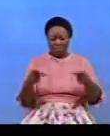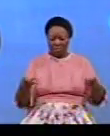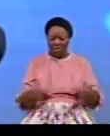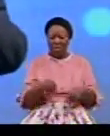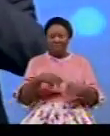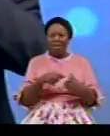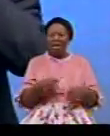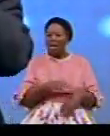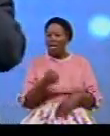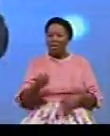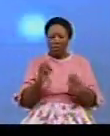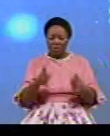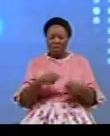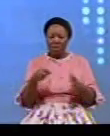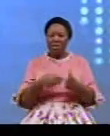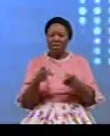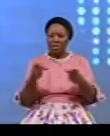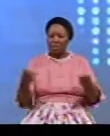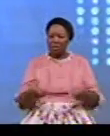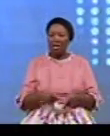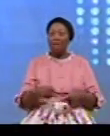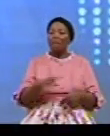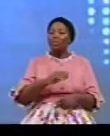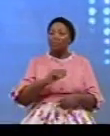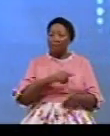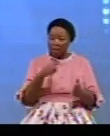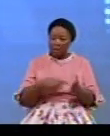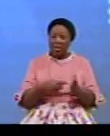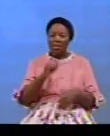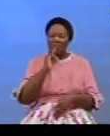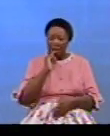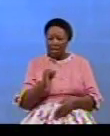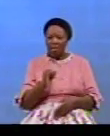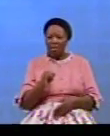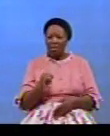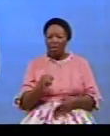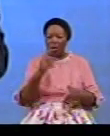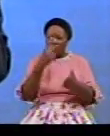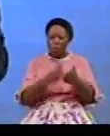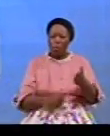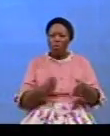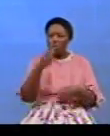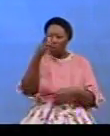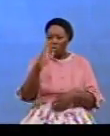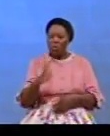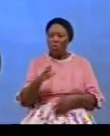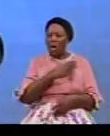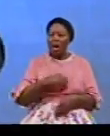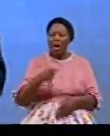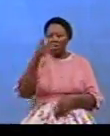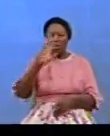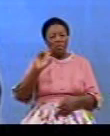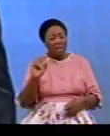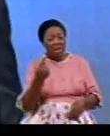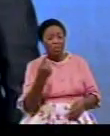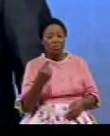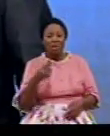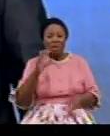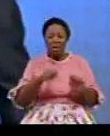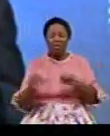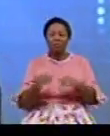is not clean. Somebody says, I am born again, I'm a child of God, and